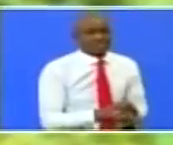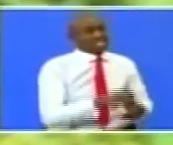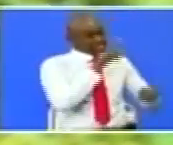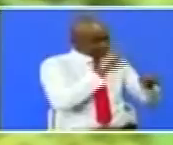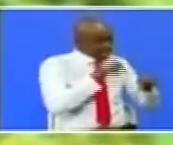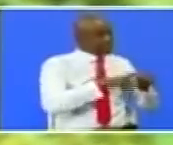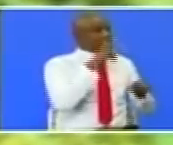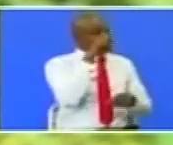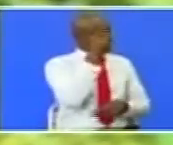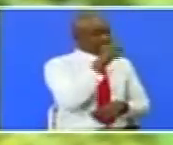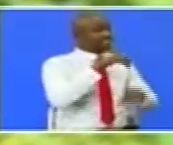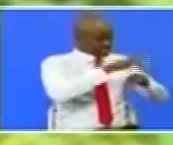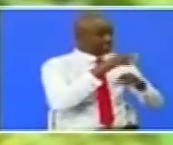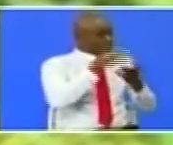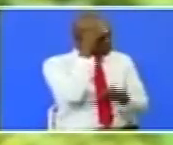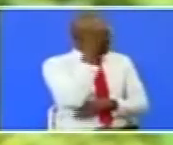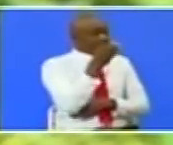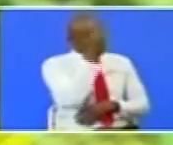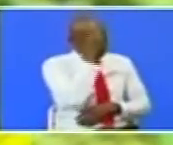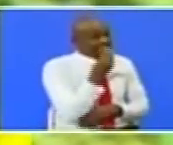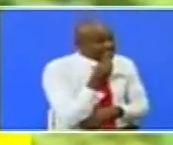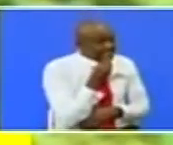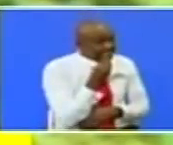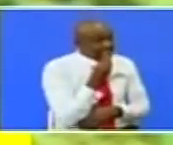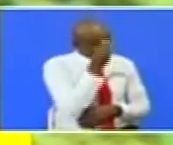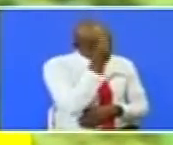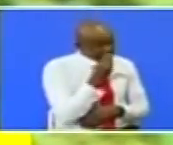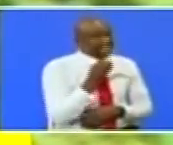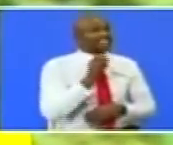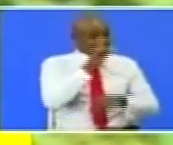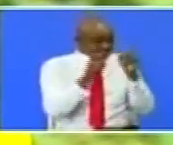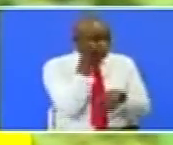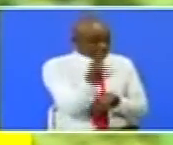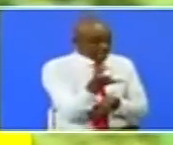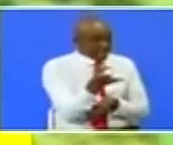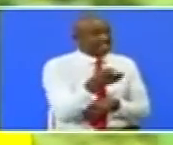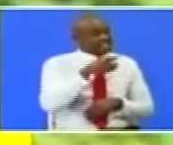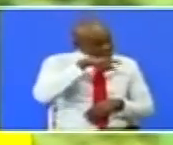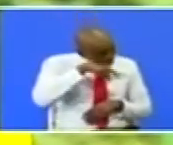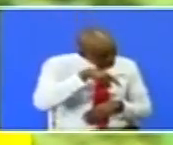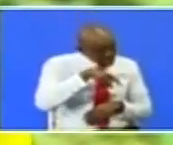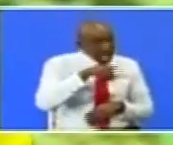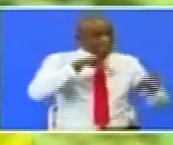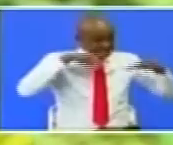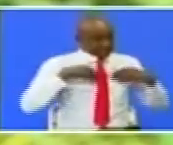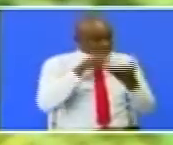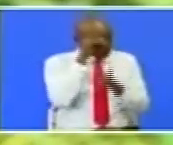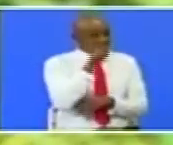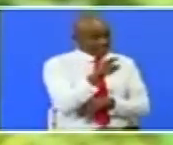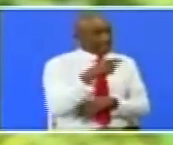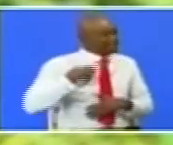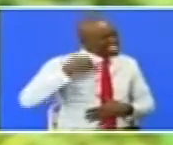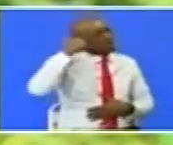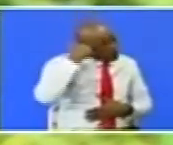KTN sent a student to go and do the interview as well and was accepted, and I called